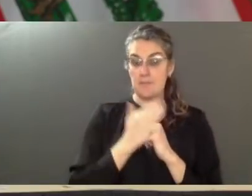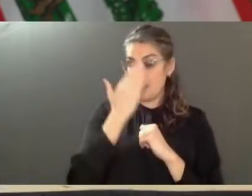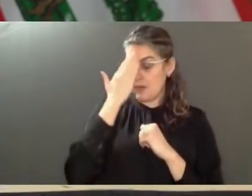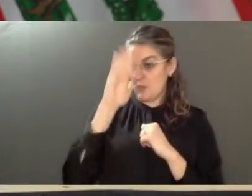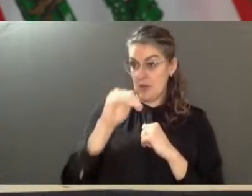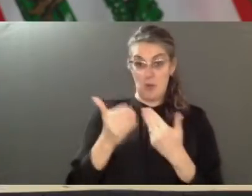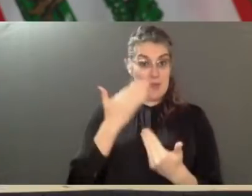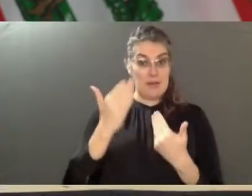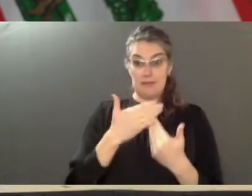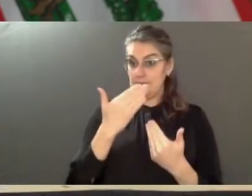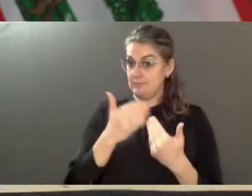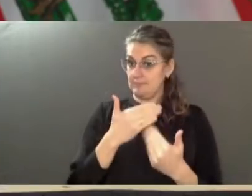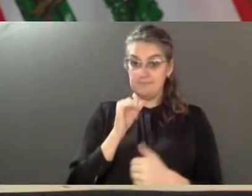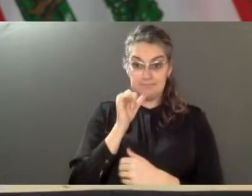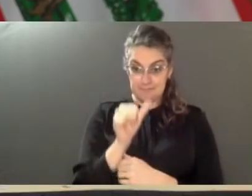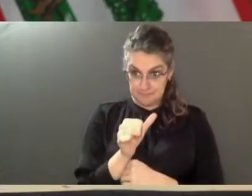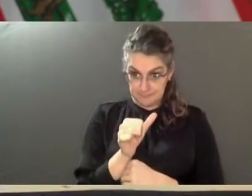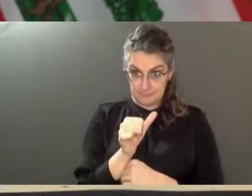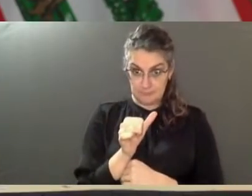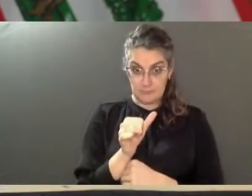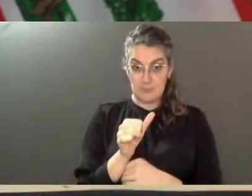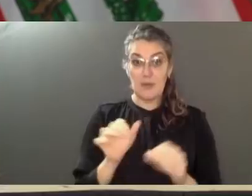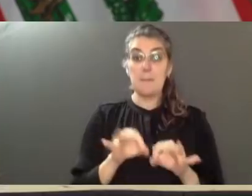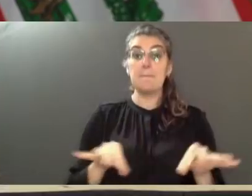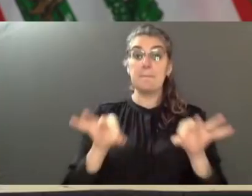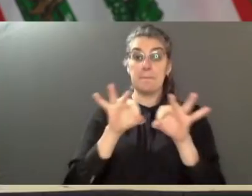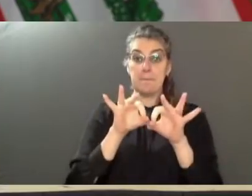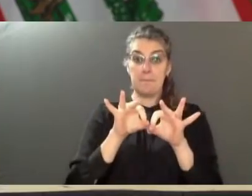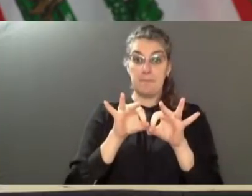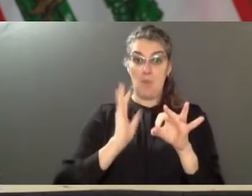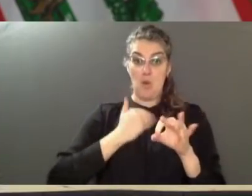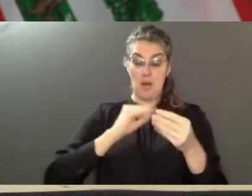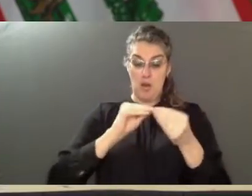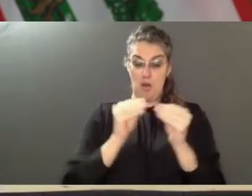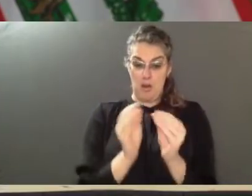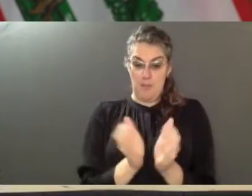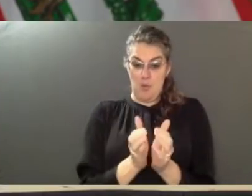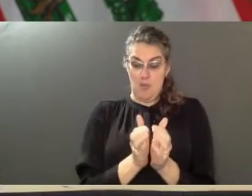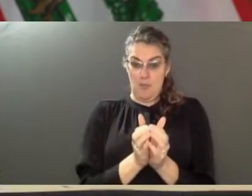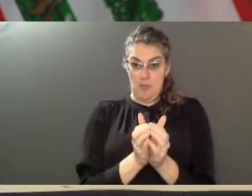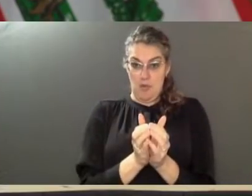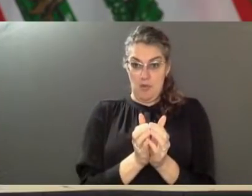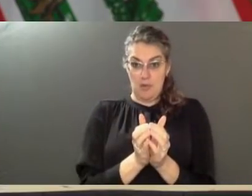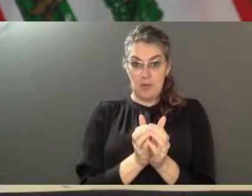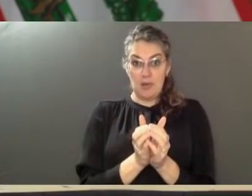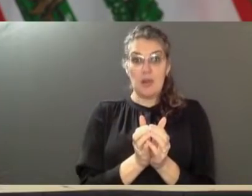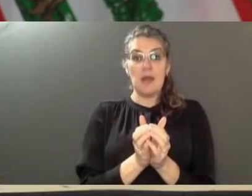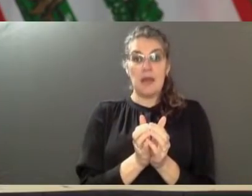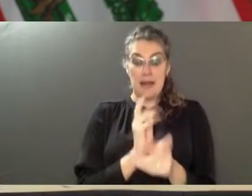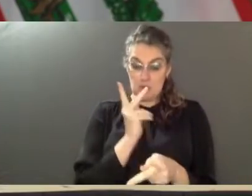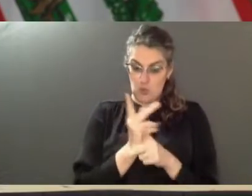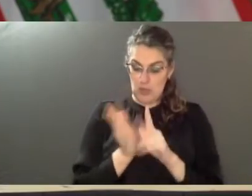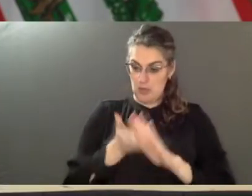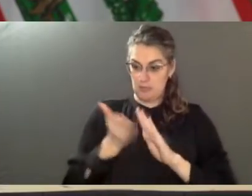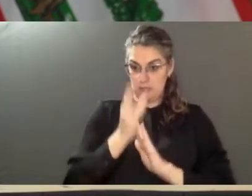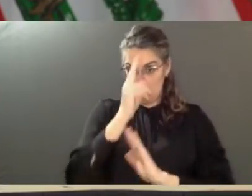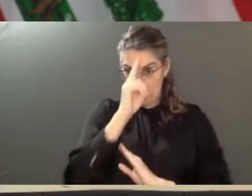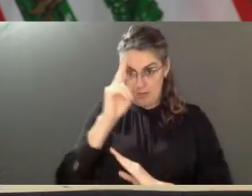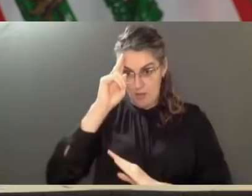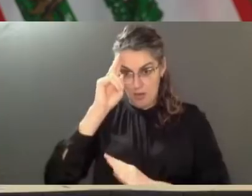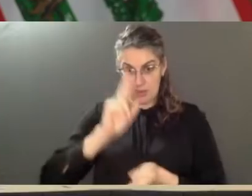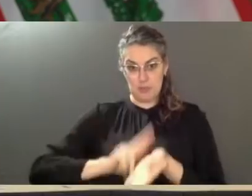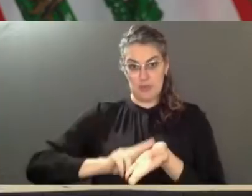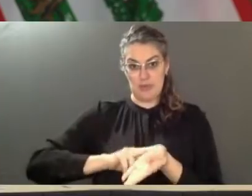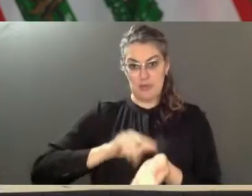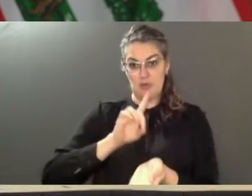health system, our ability to keep numbers of COVID-19 low and maintain the health services we have is tied to everyone doing